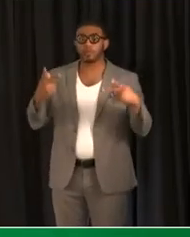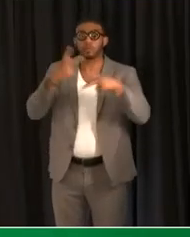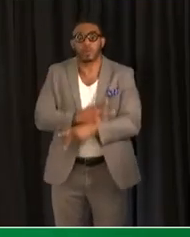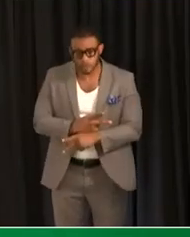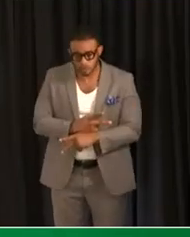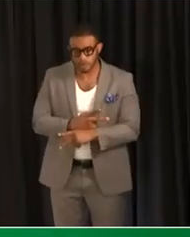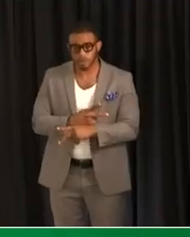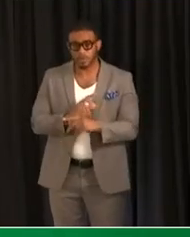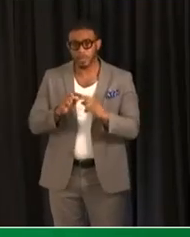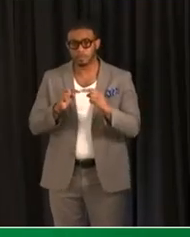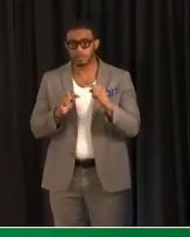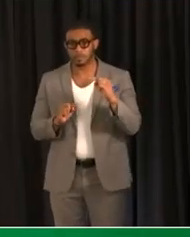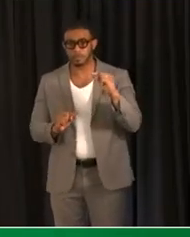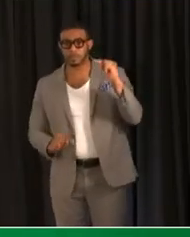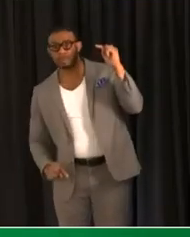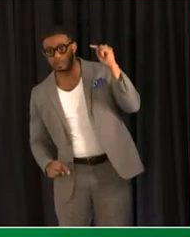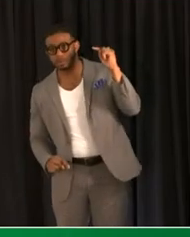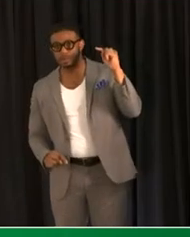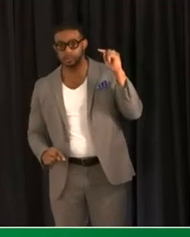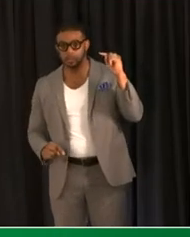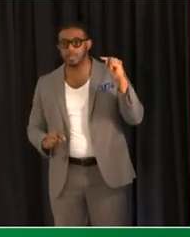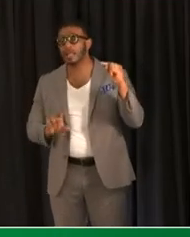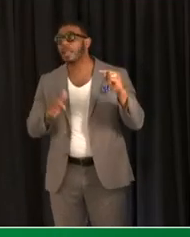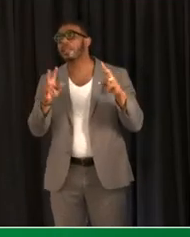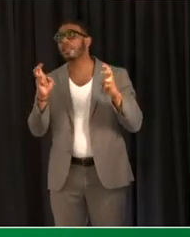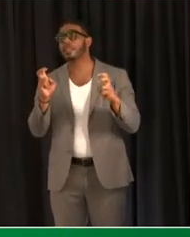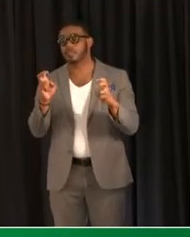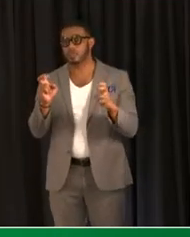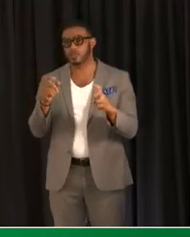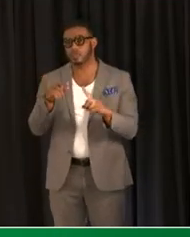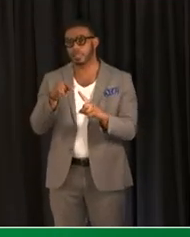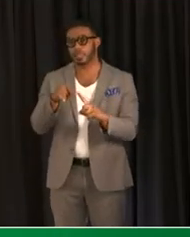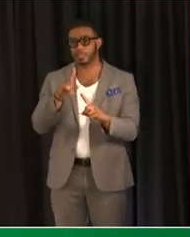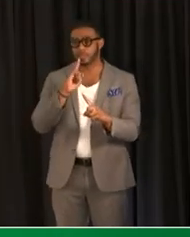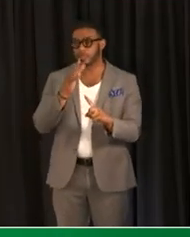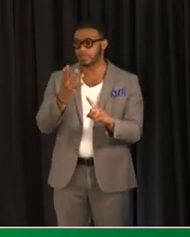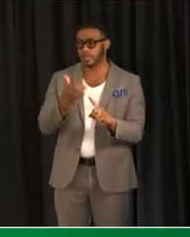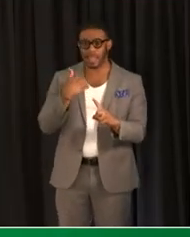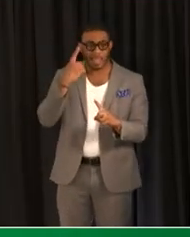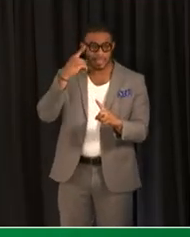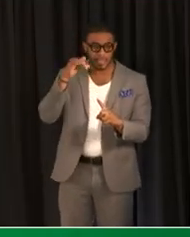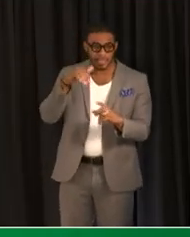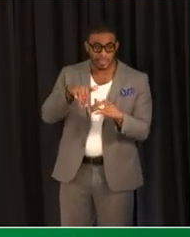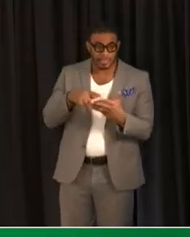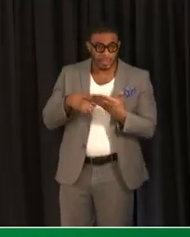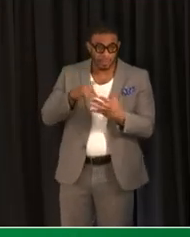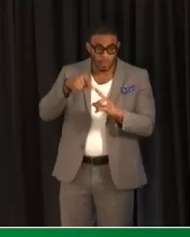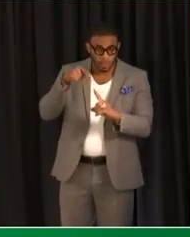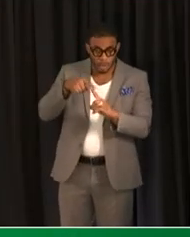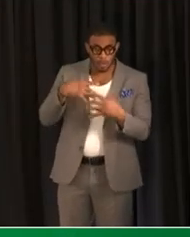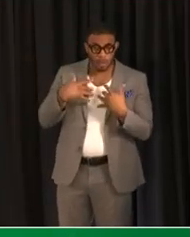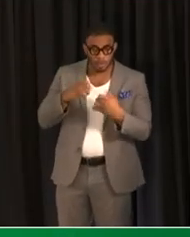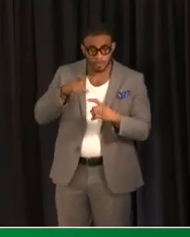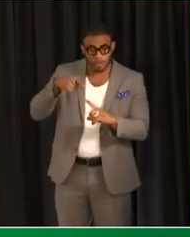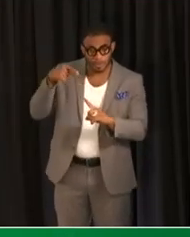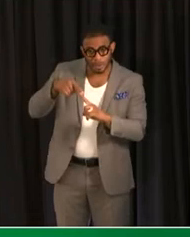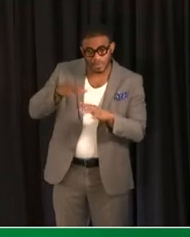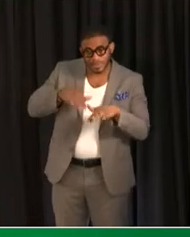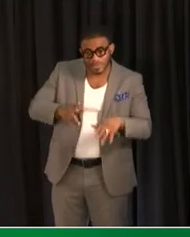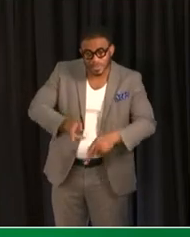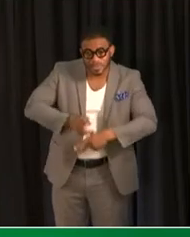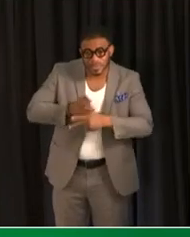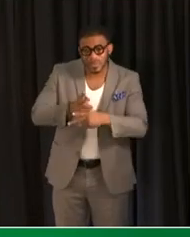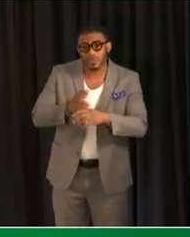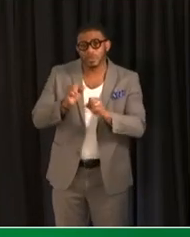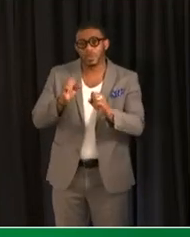just exacerbated some of the disparities that we've had. Another issue to that, I think in this conversation around recovery has been